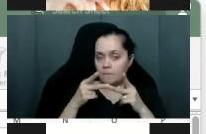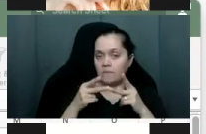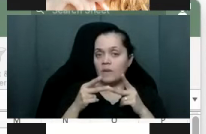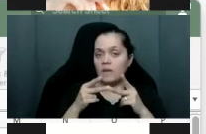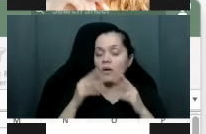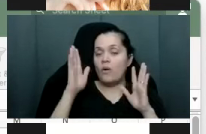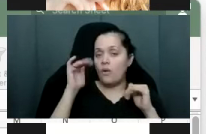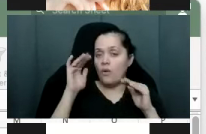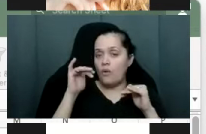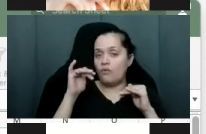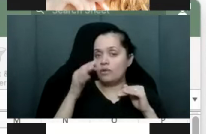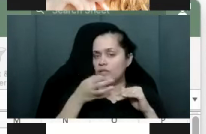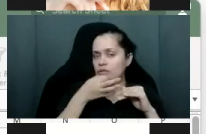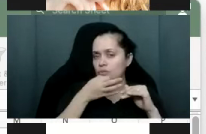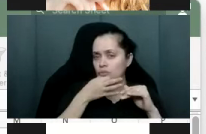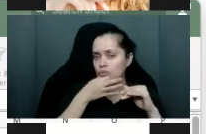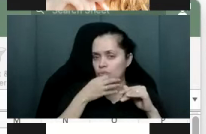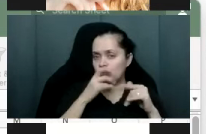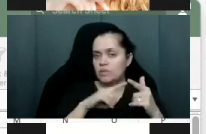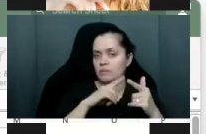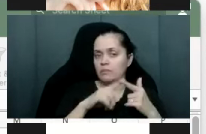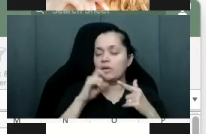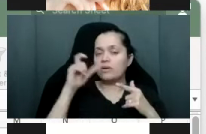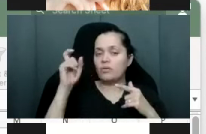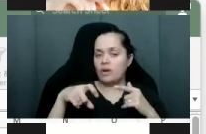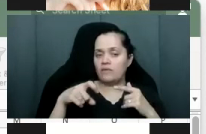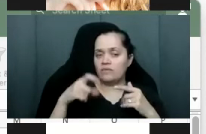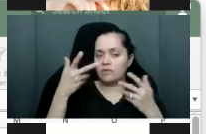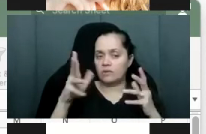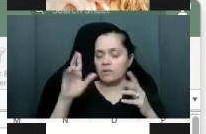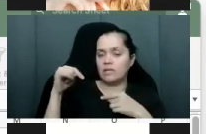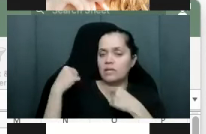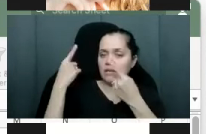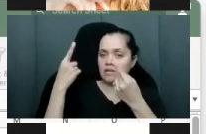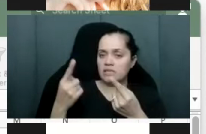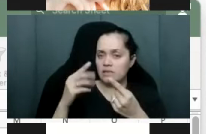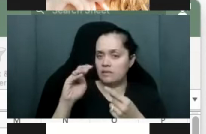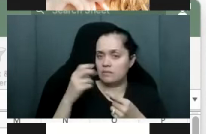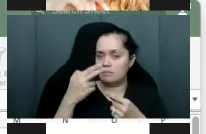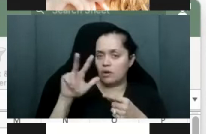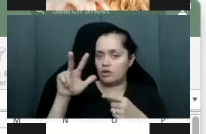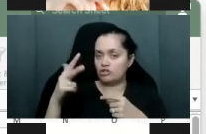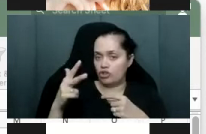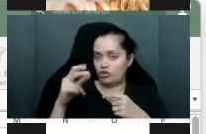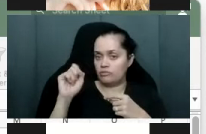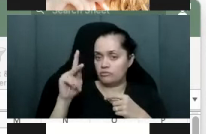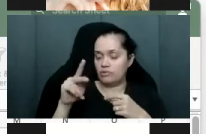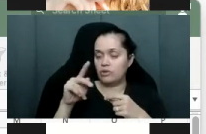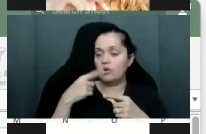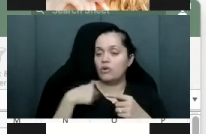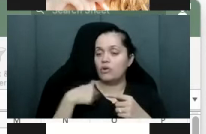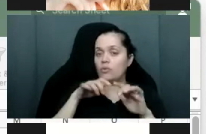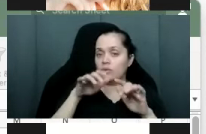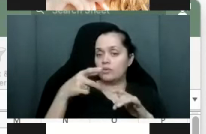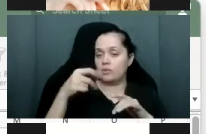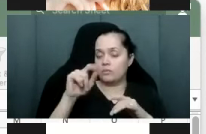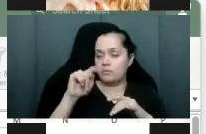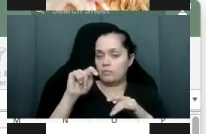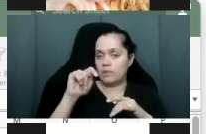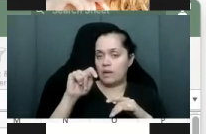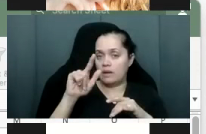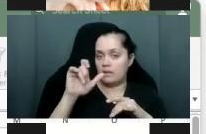hopefully fairly soon, but you do not have to complete it until March 3rd when we do Padlet